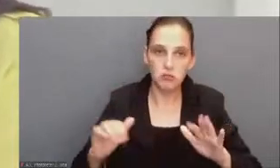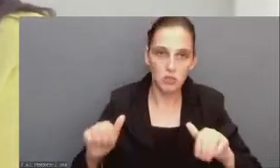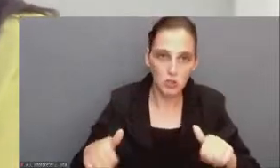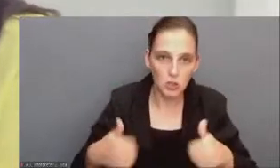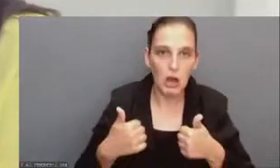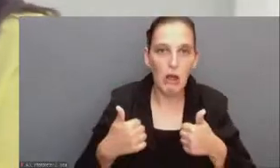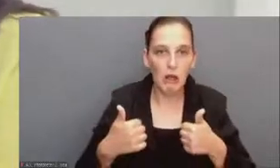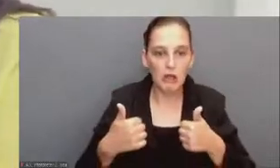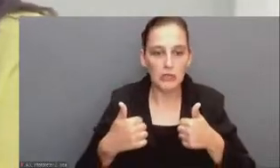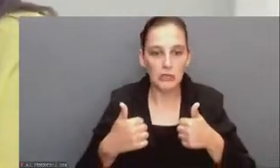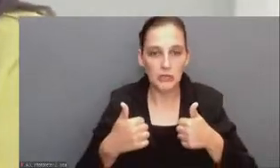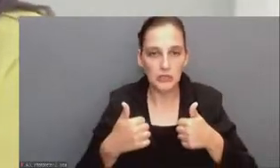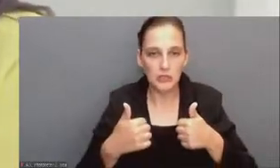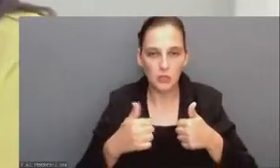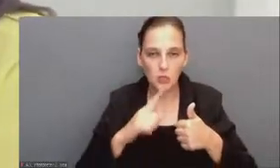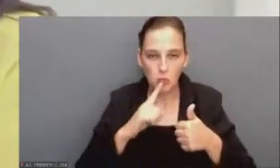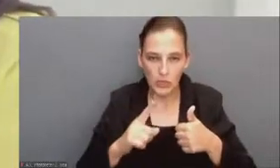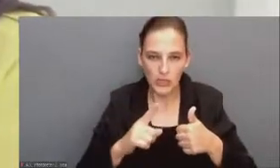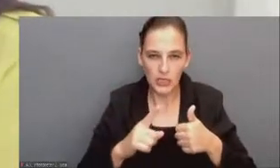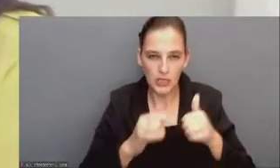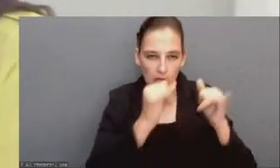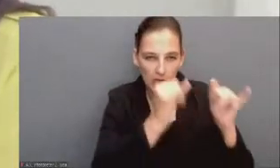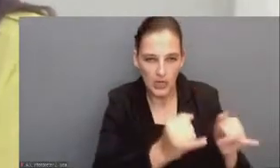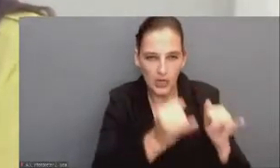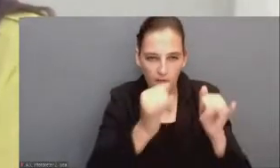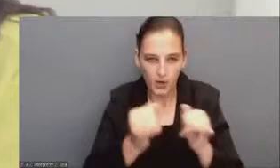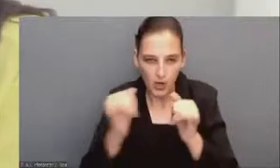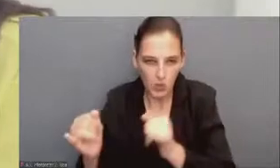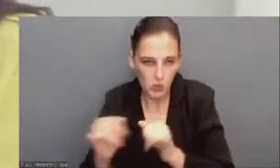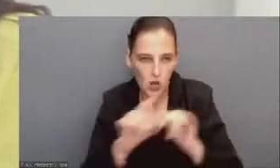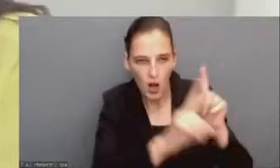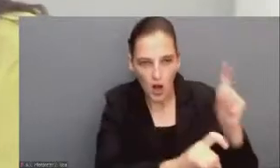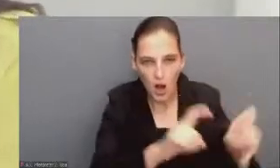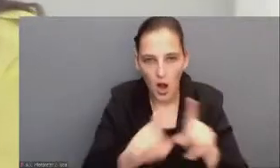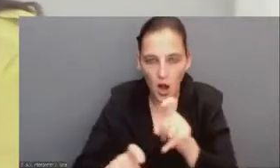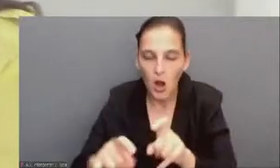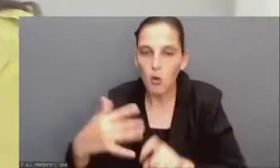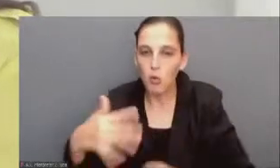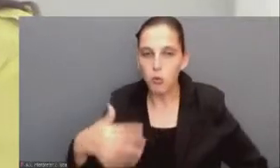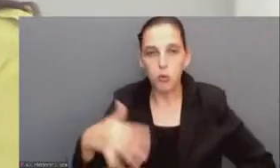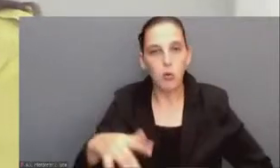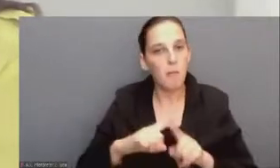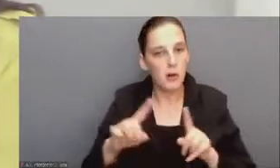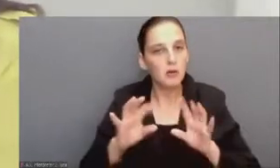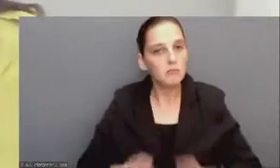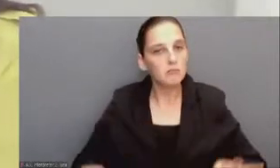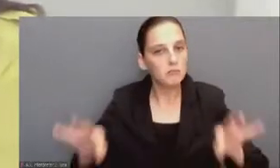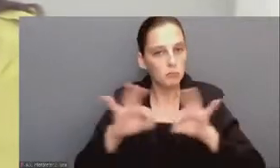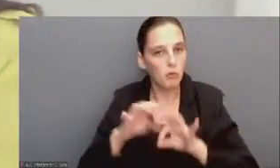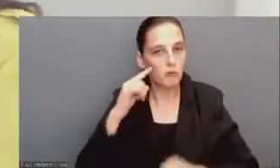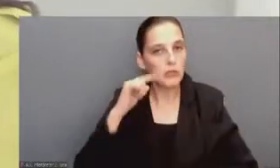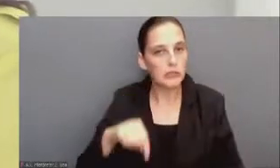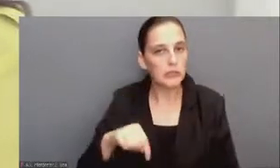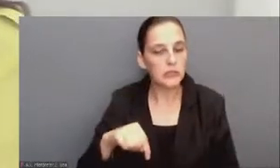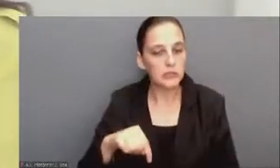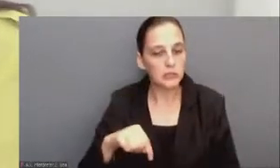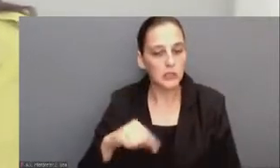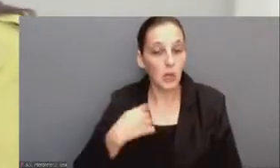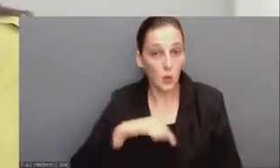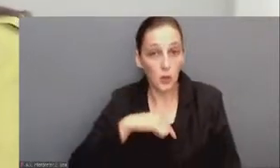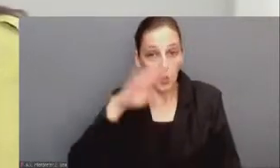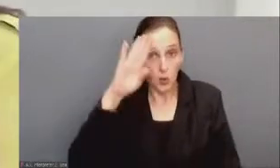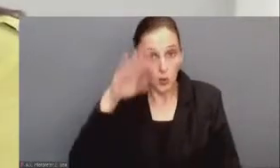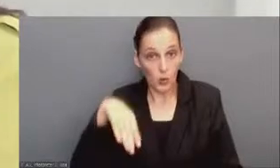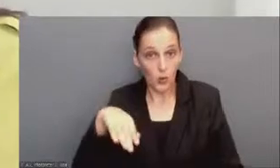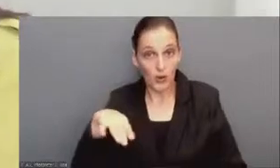of individual focused survey opportunities, but one that is definitely necessary for something like this, and something that we know is important to